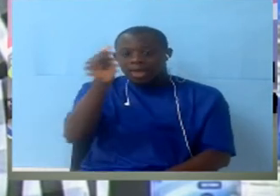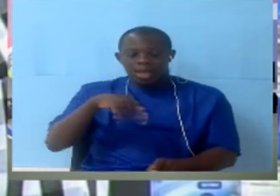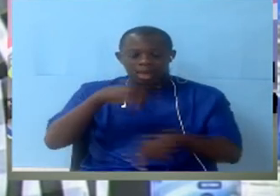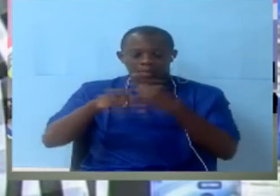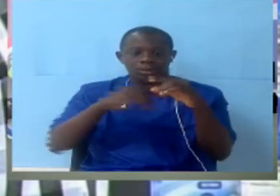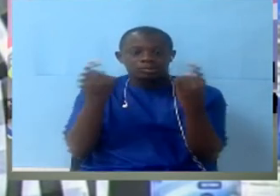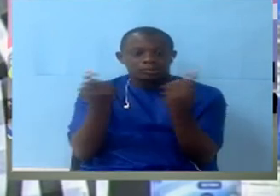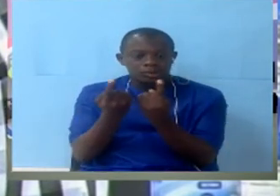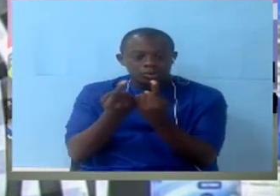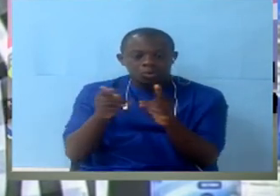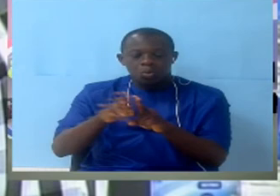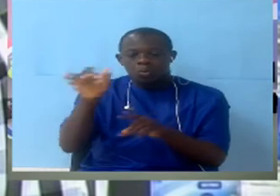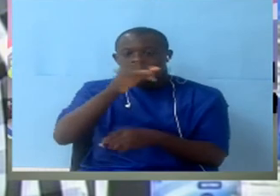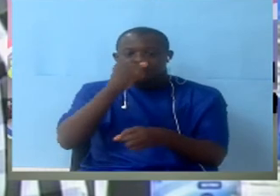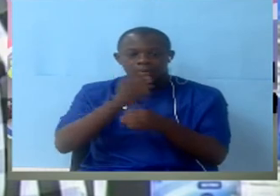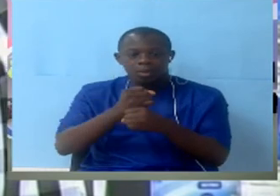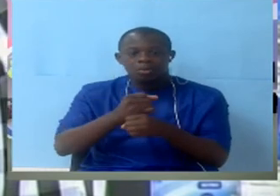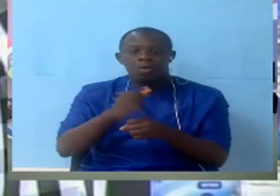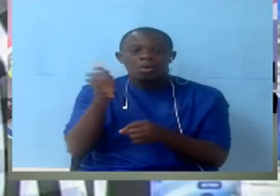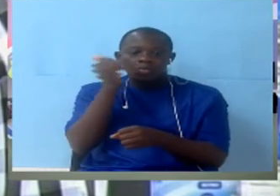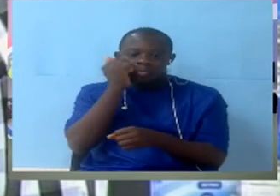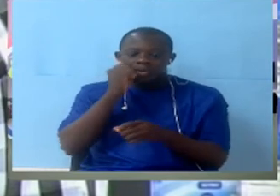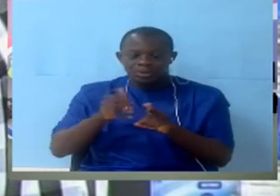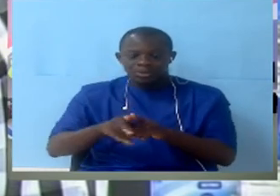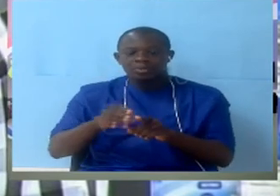allegations that are made are always